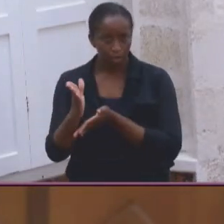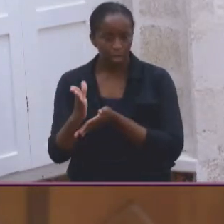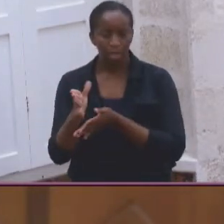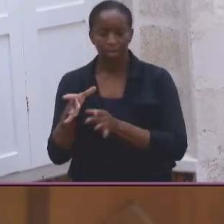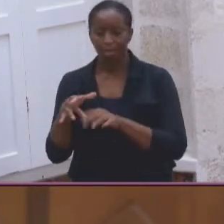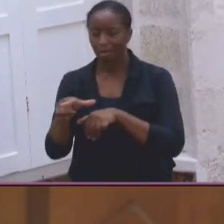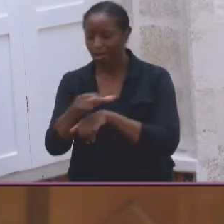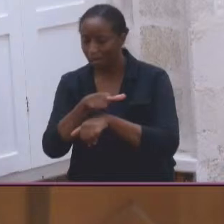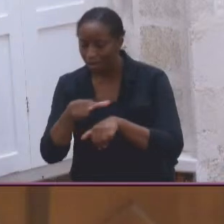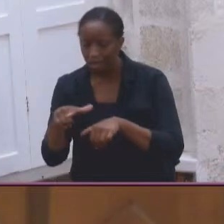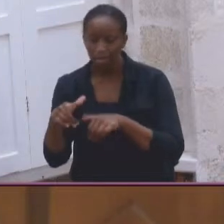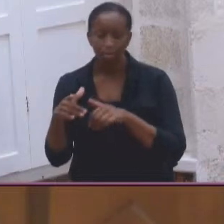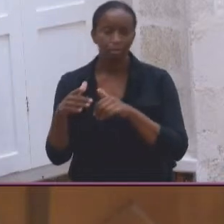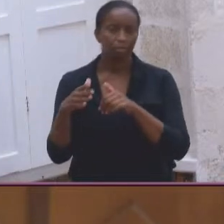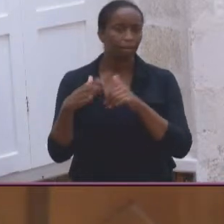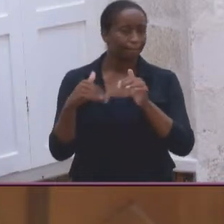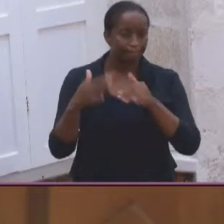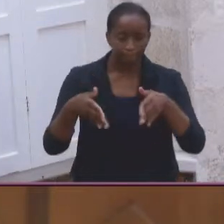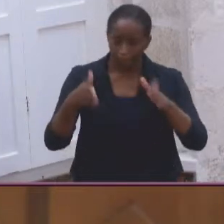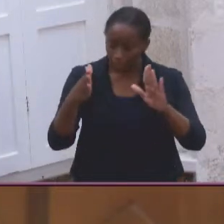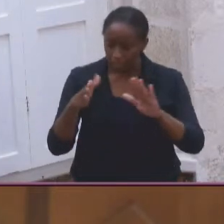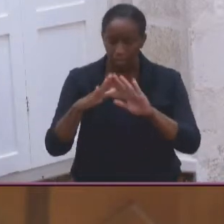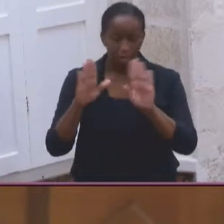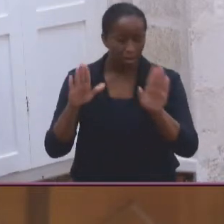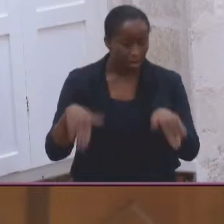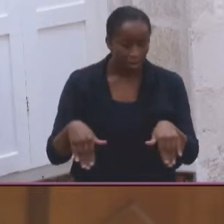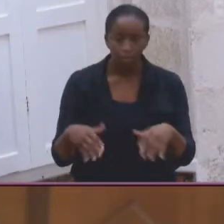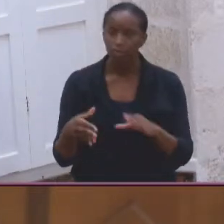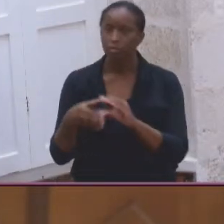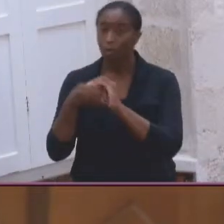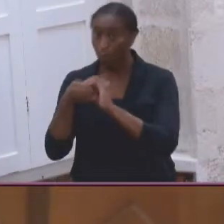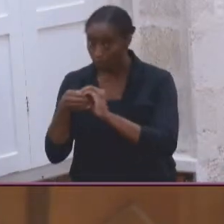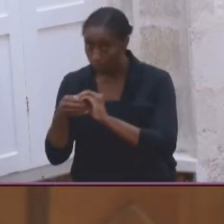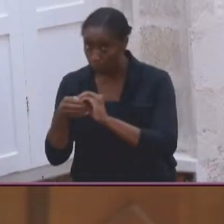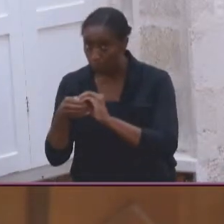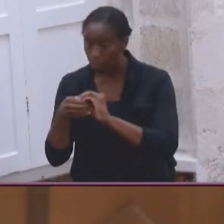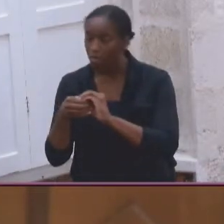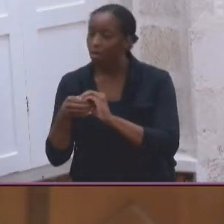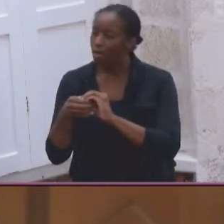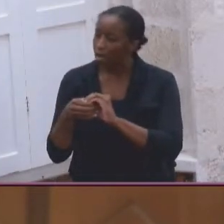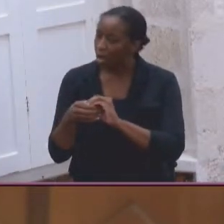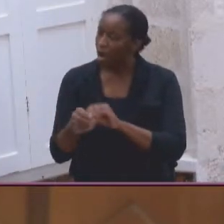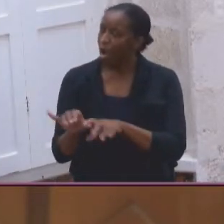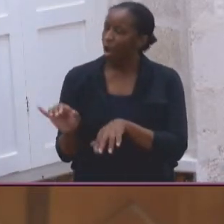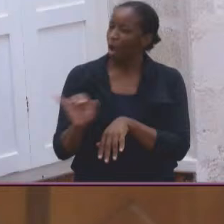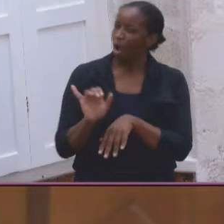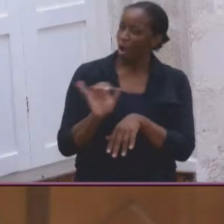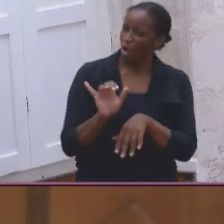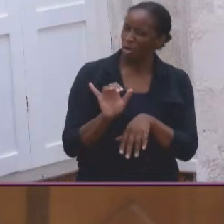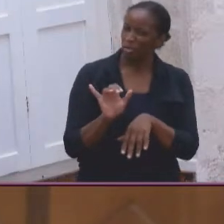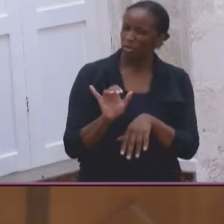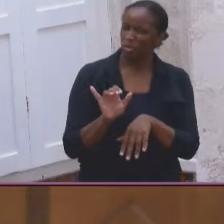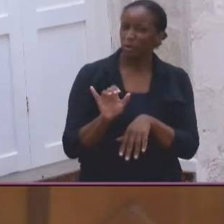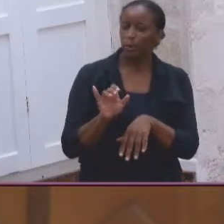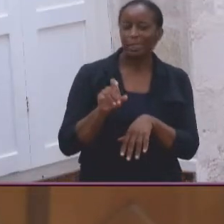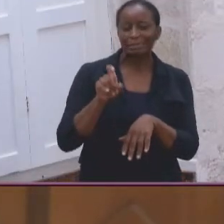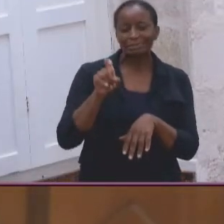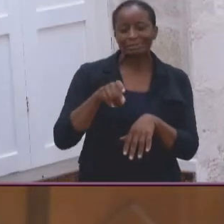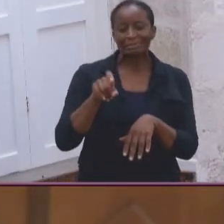responsibility towards one another. That is where our relationships and interdependence comes in.